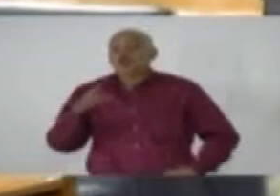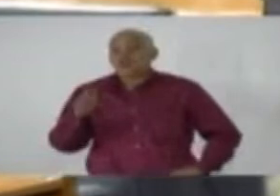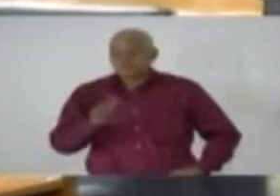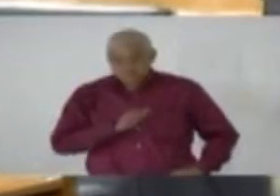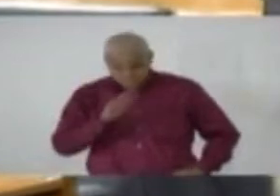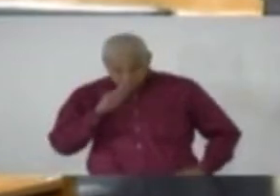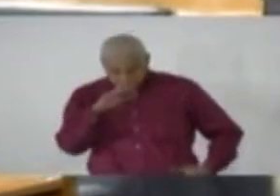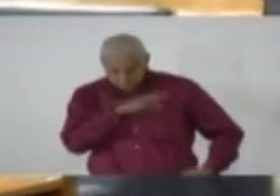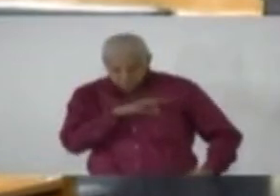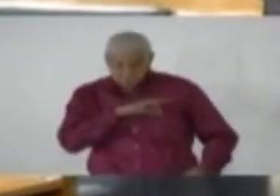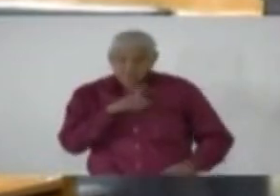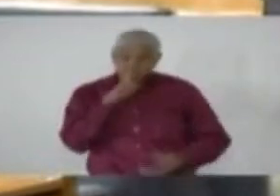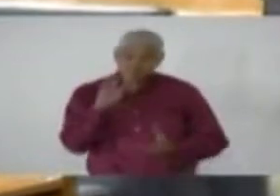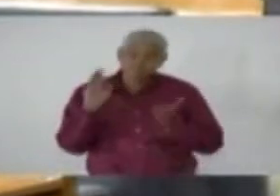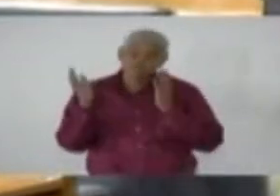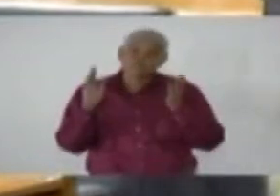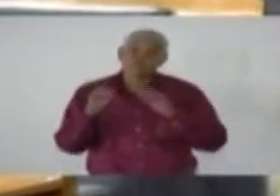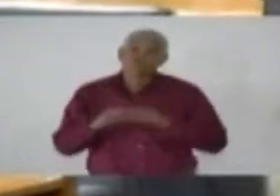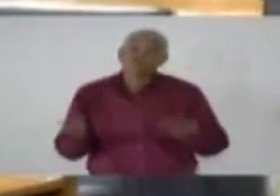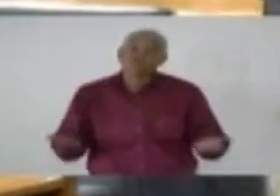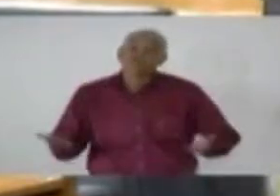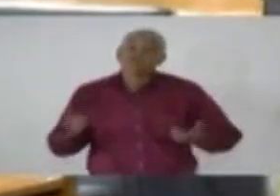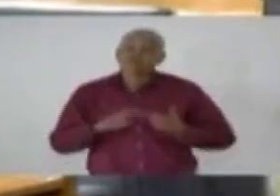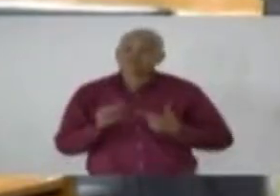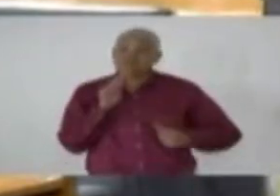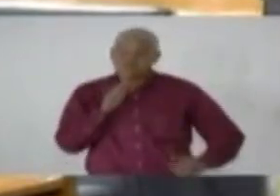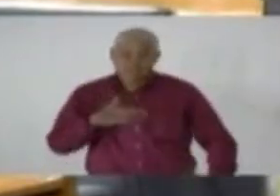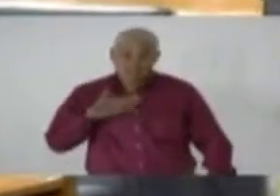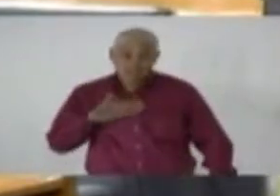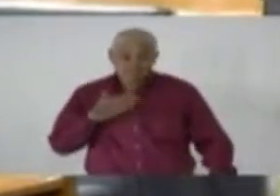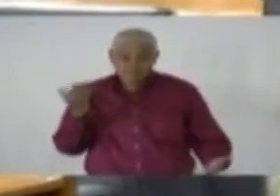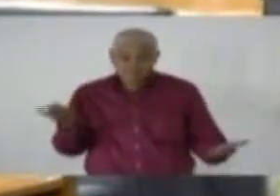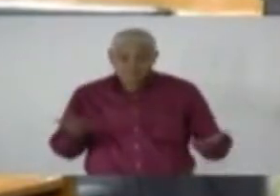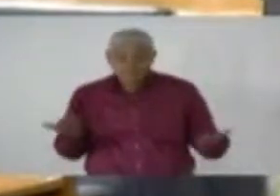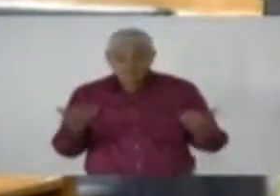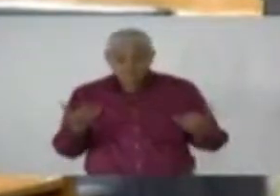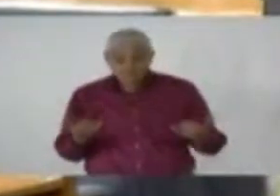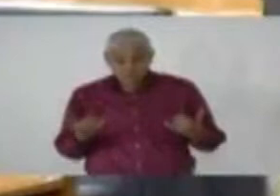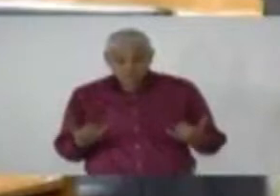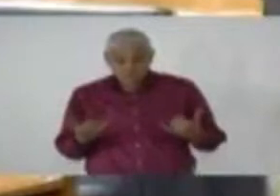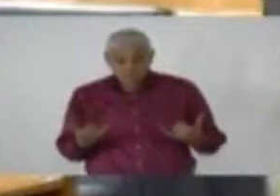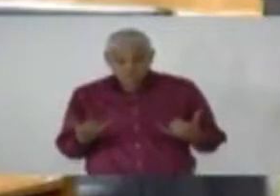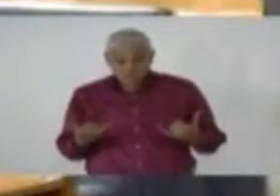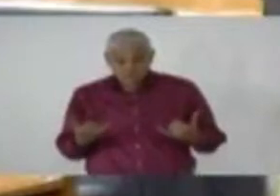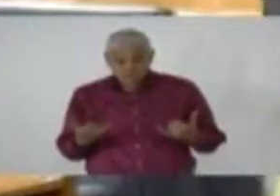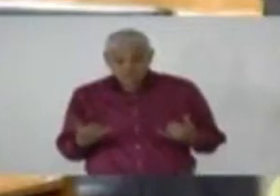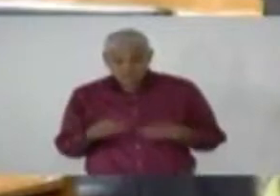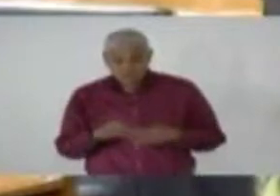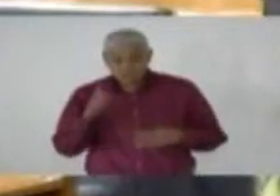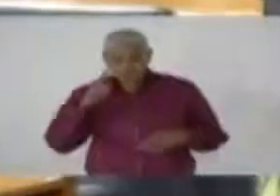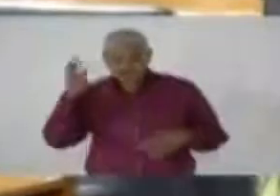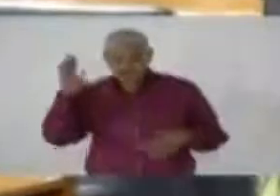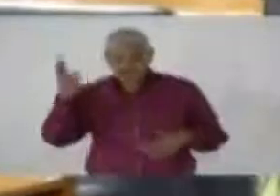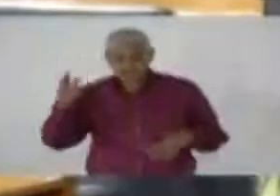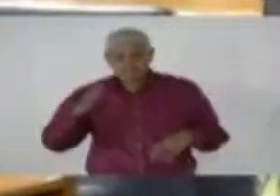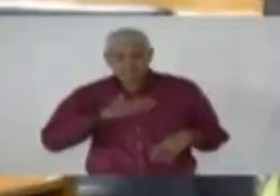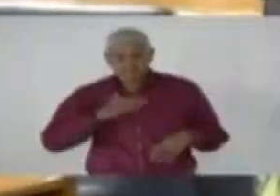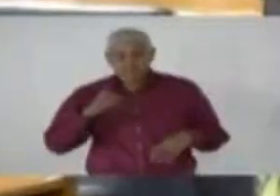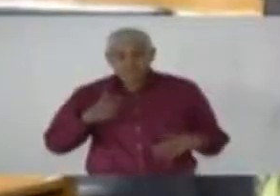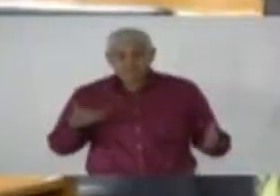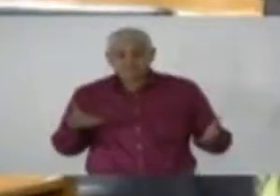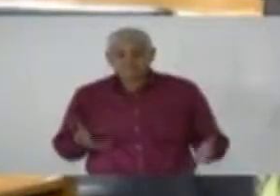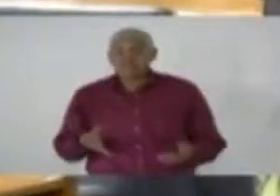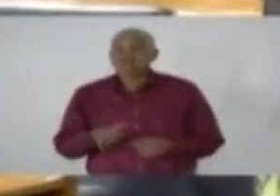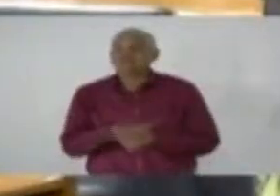am privileged to be serving in here, and I'm happy to be here today to be presenting my State of the